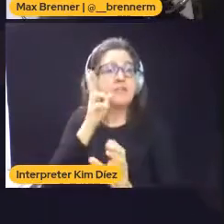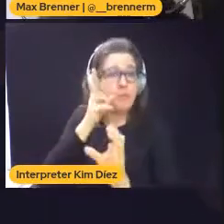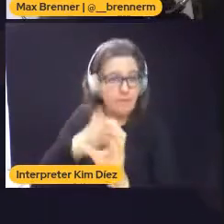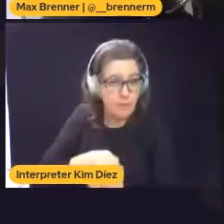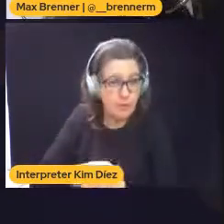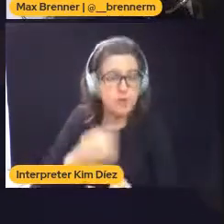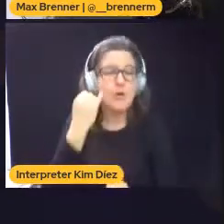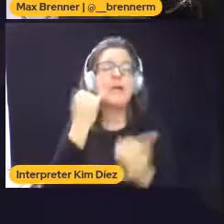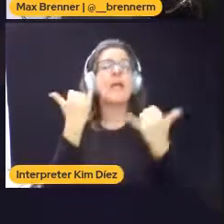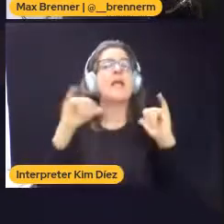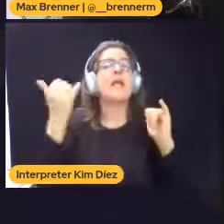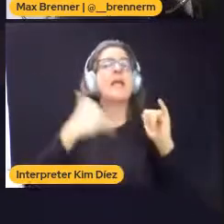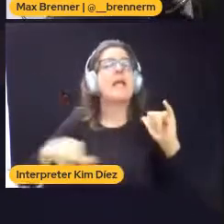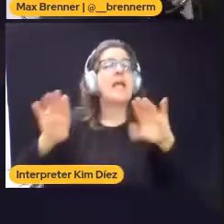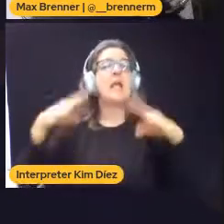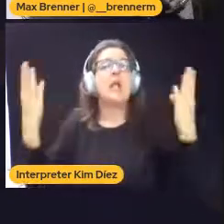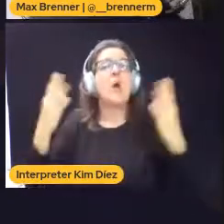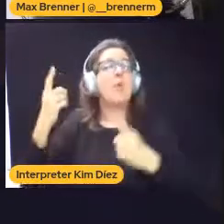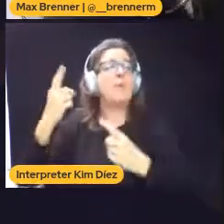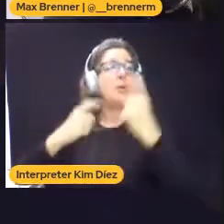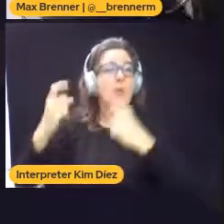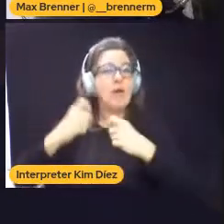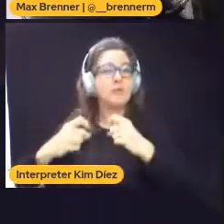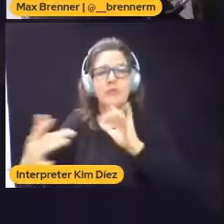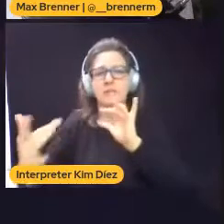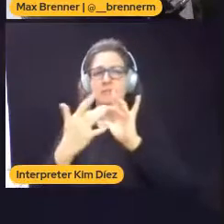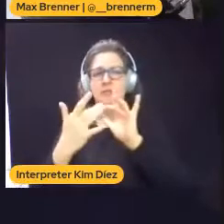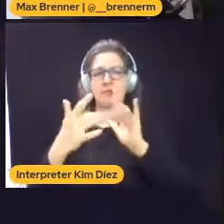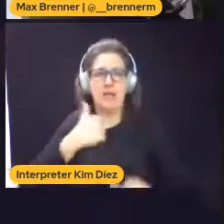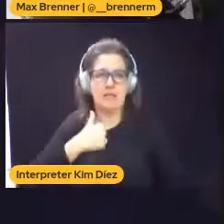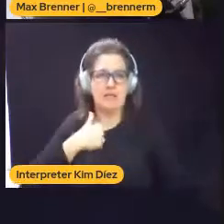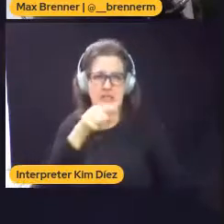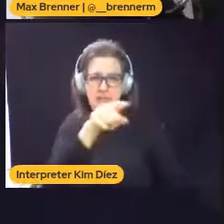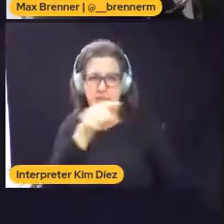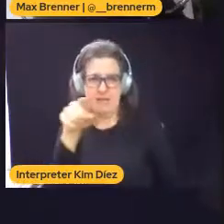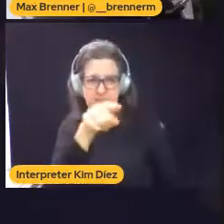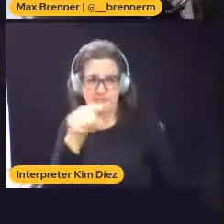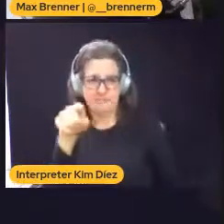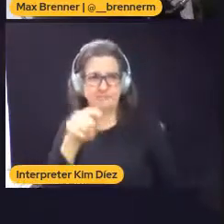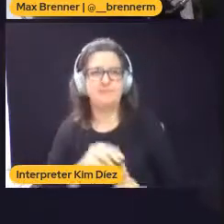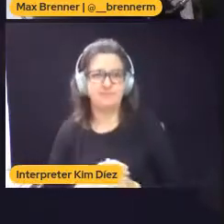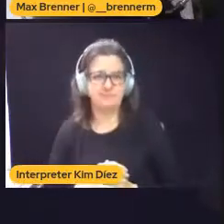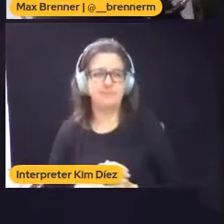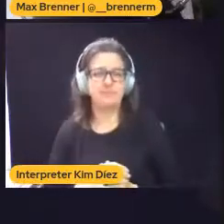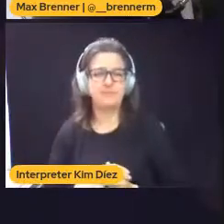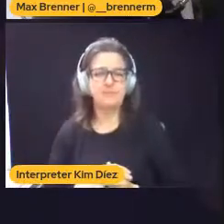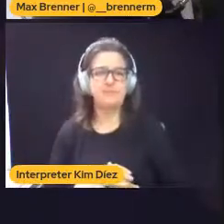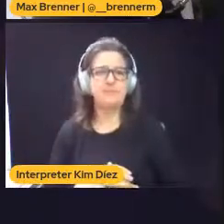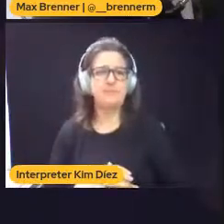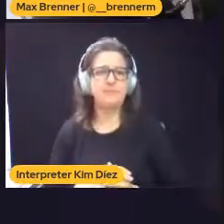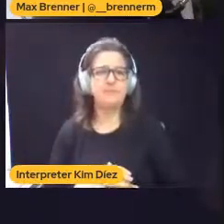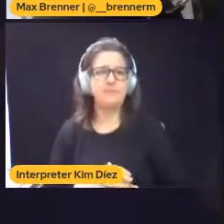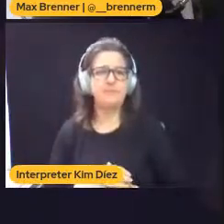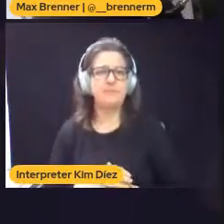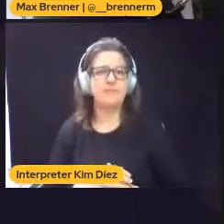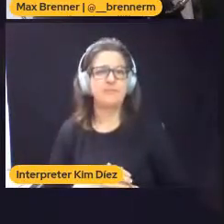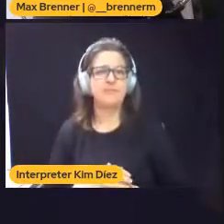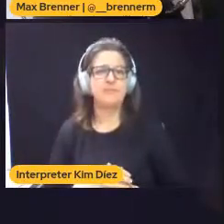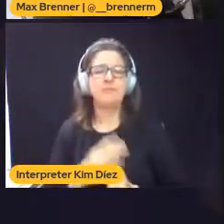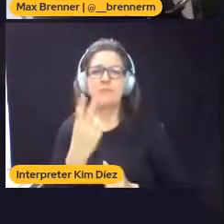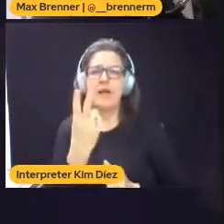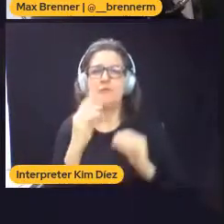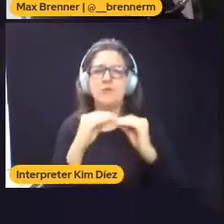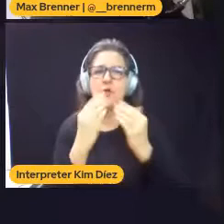any open questions, feel free to contact me at the points on the screen. Two more things to